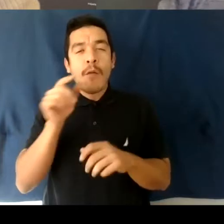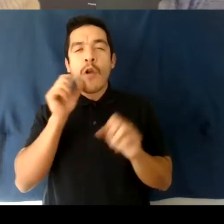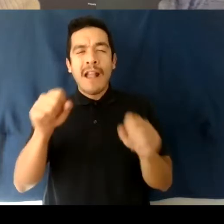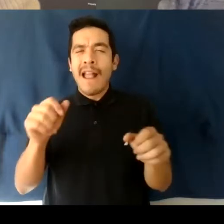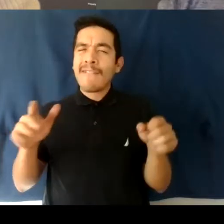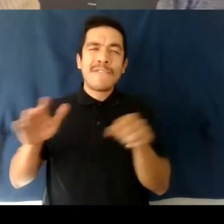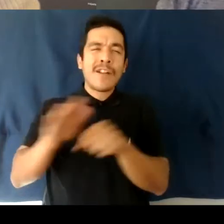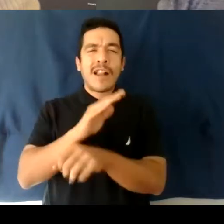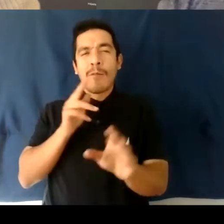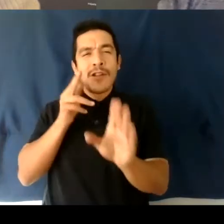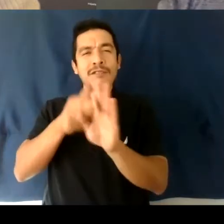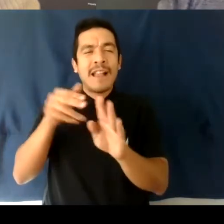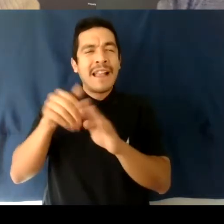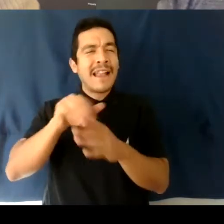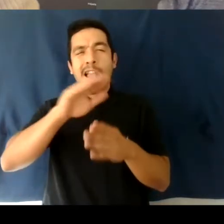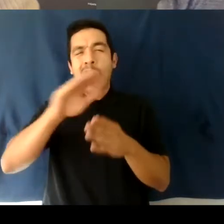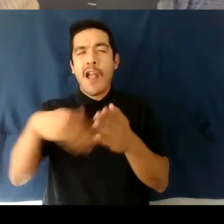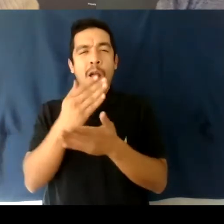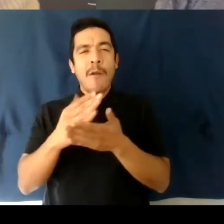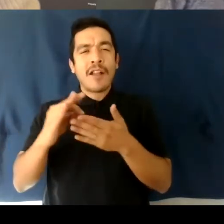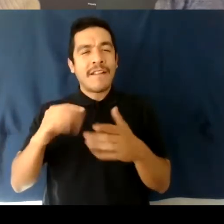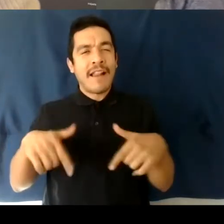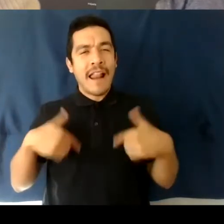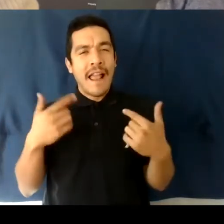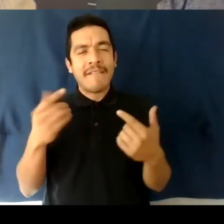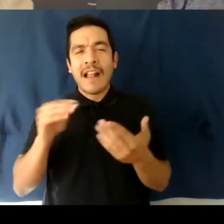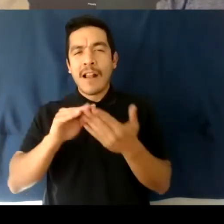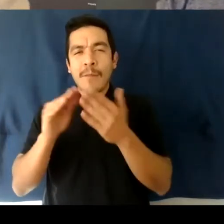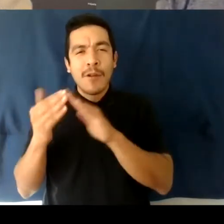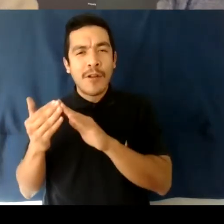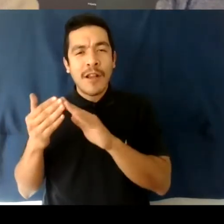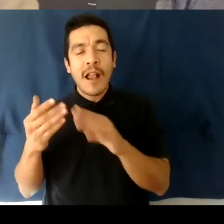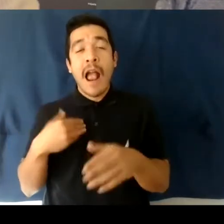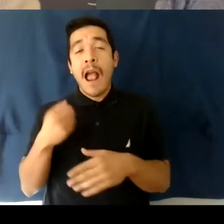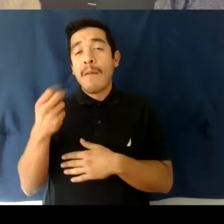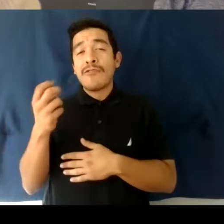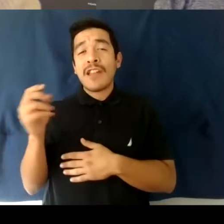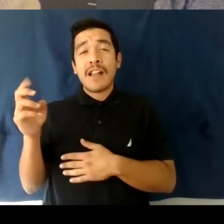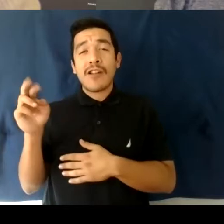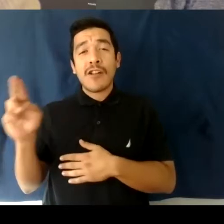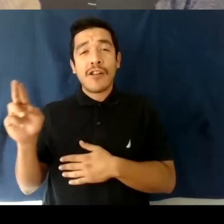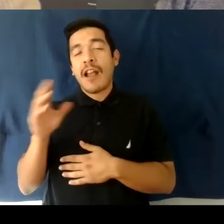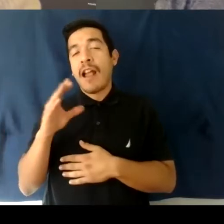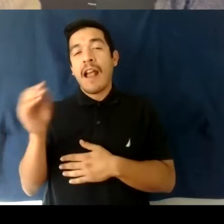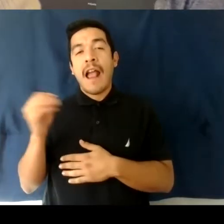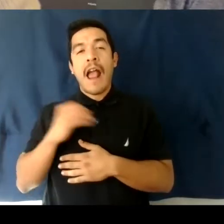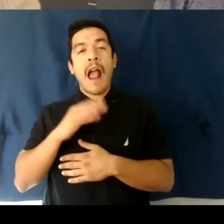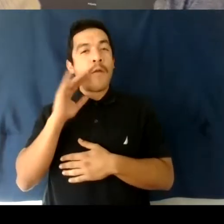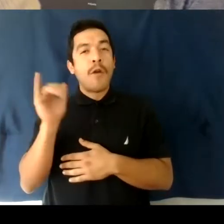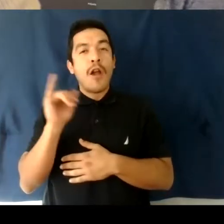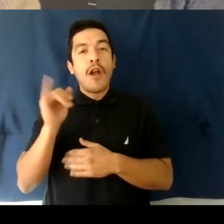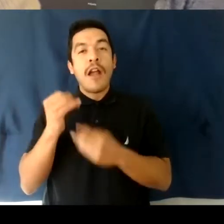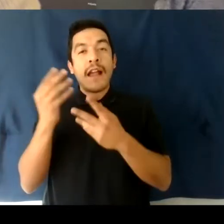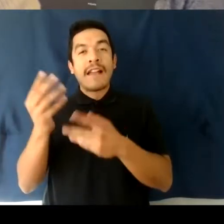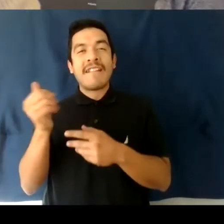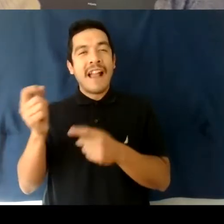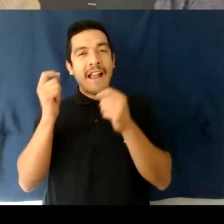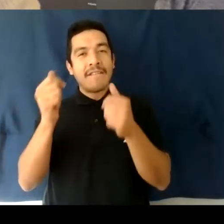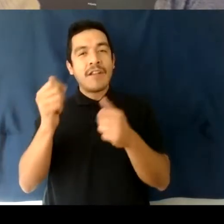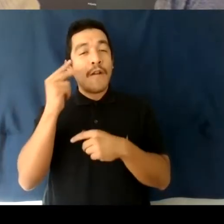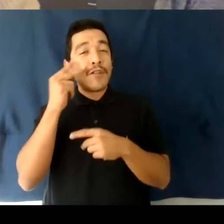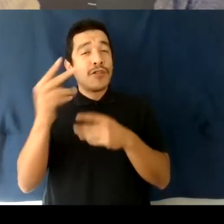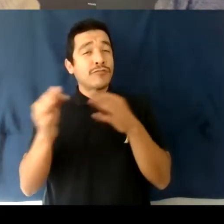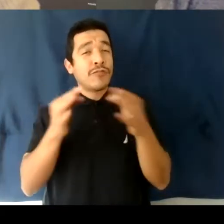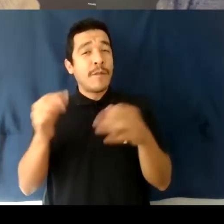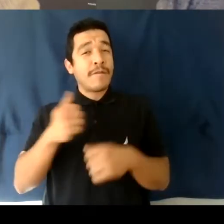fully participate in all aspects of community. My pronouns are she and her, and I will also give a brief visual description